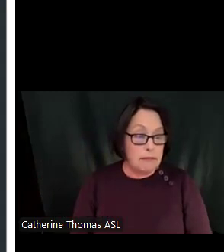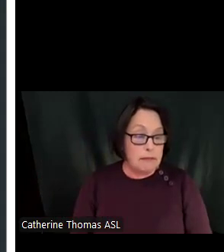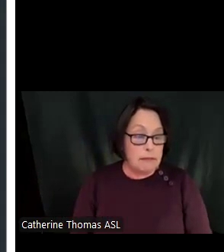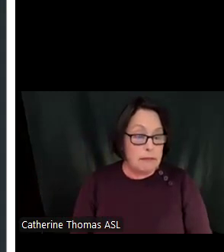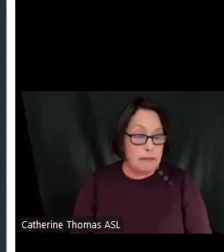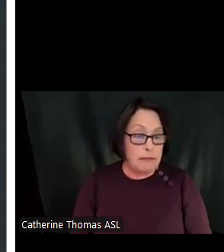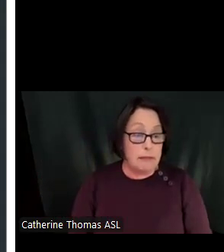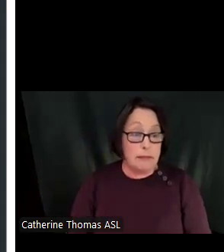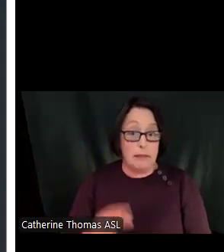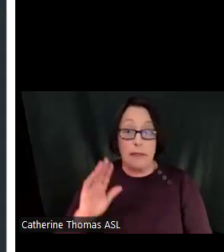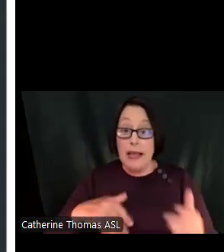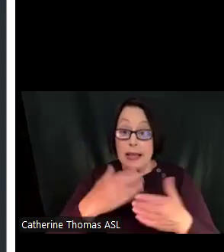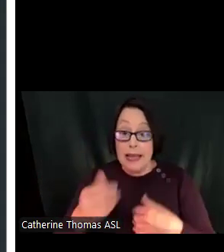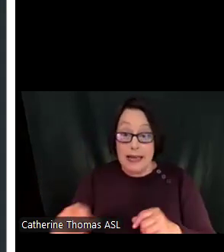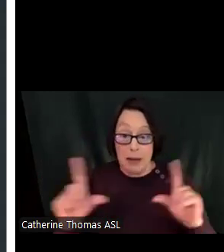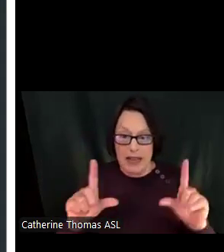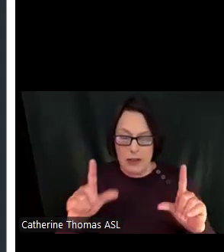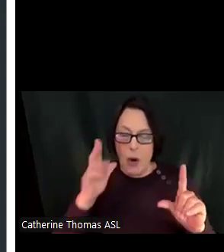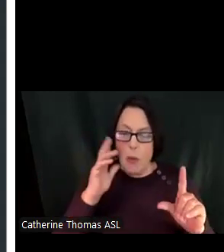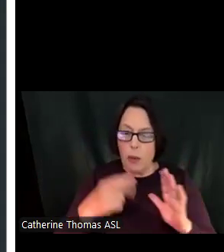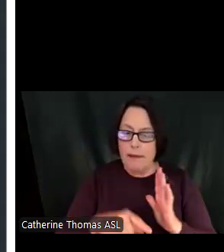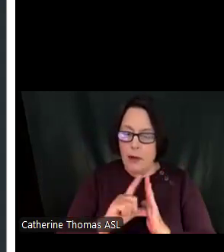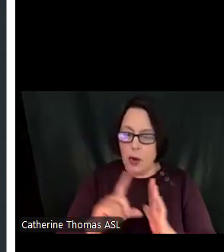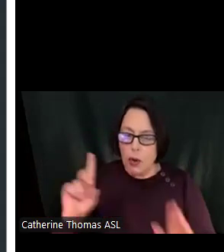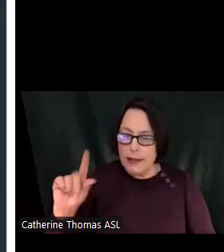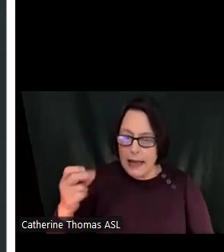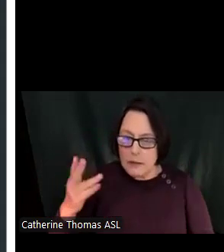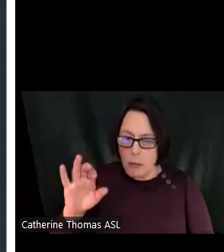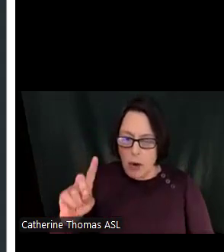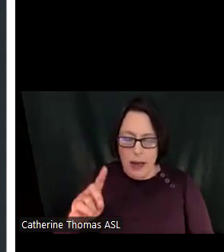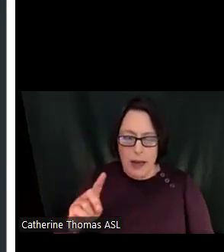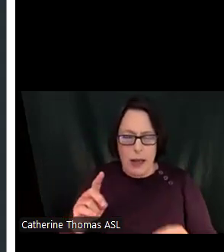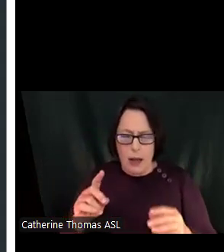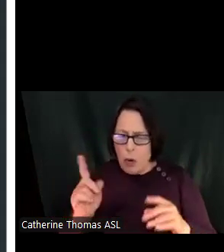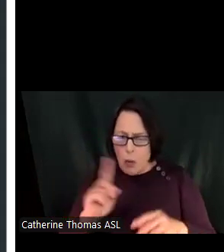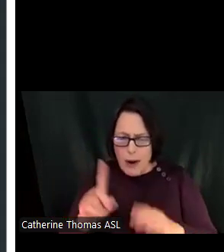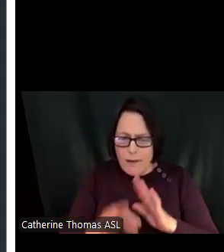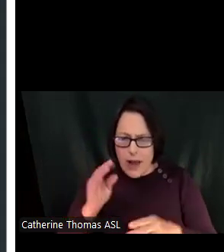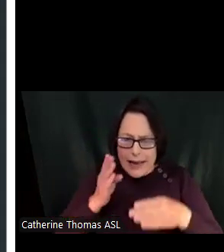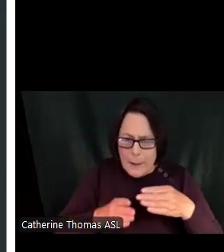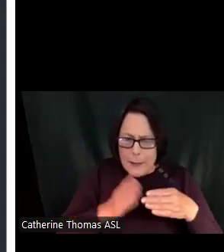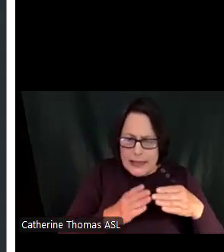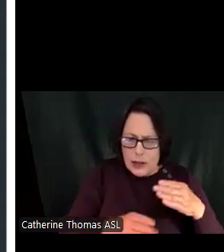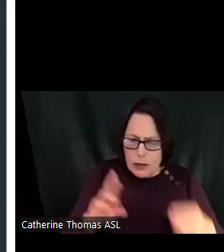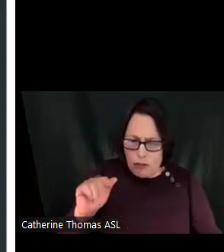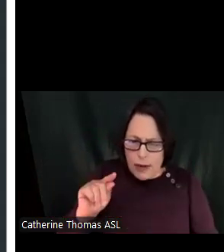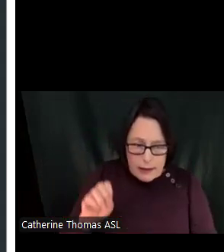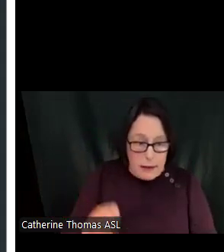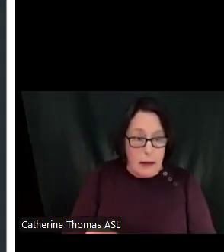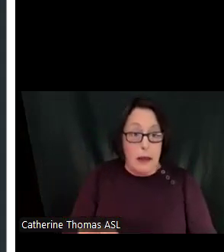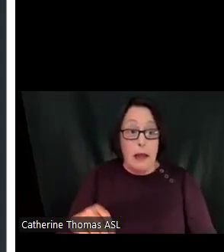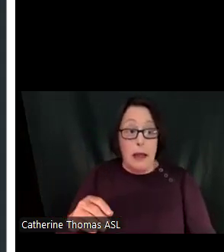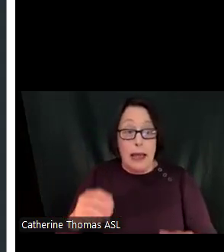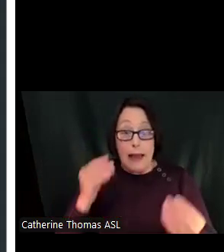On the next page, we'll review the dashboard to understand how to find completion rates. Information for VRI requests